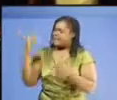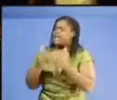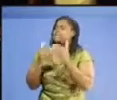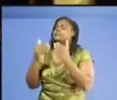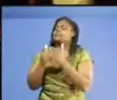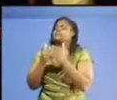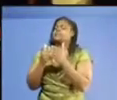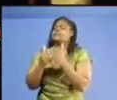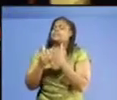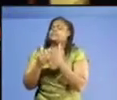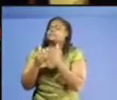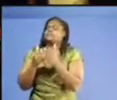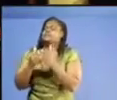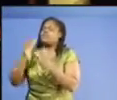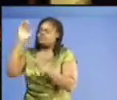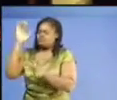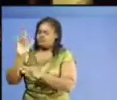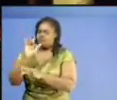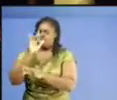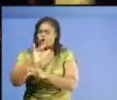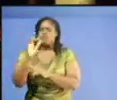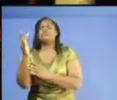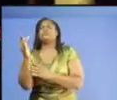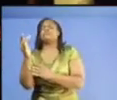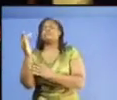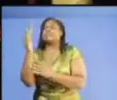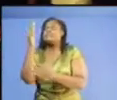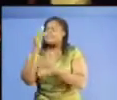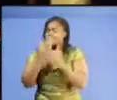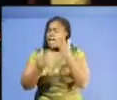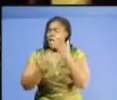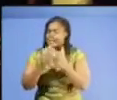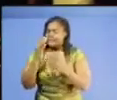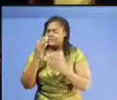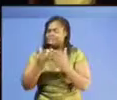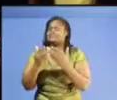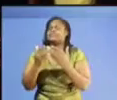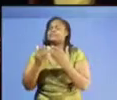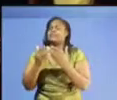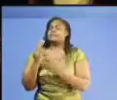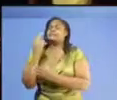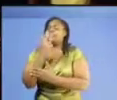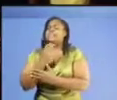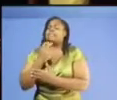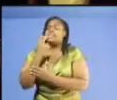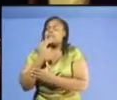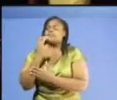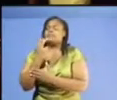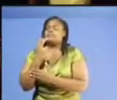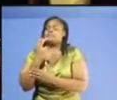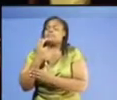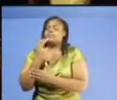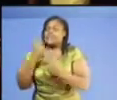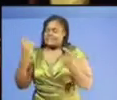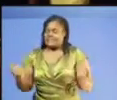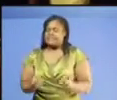time touch these sinful lips, this wretched being,